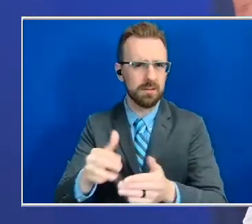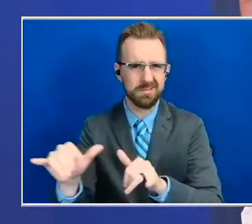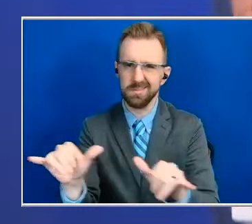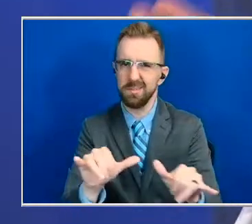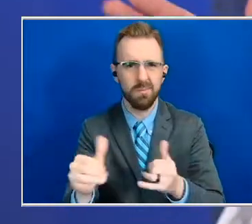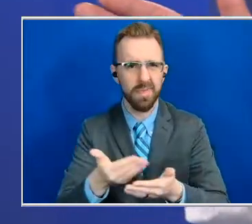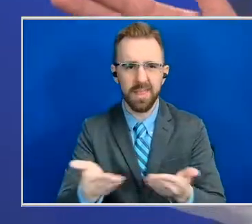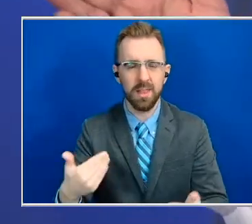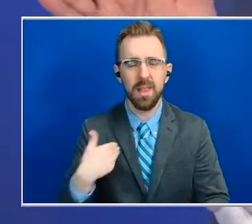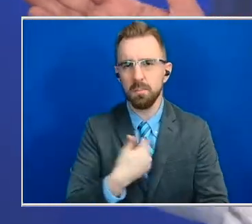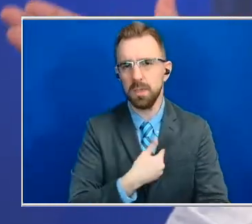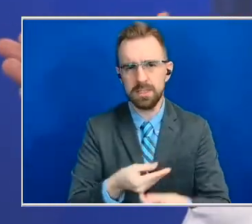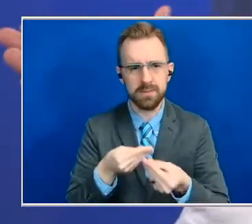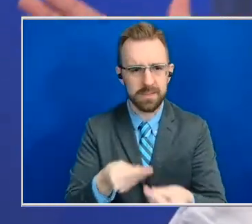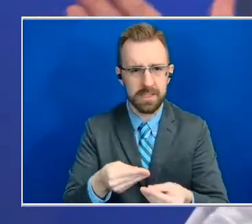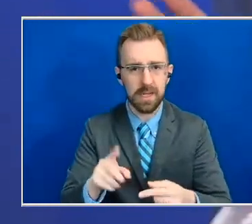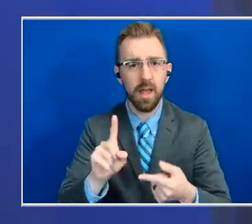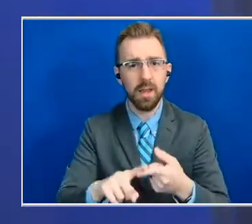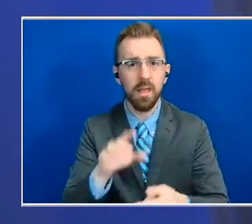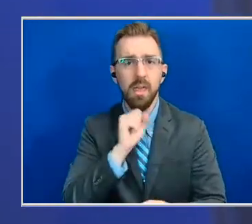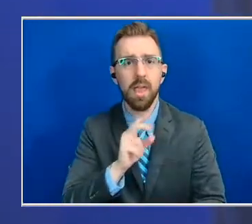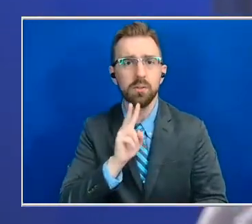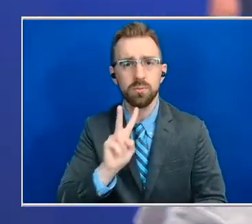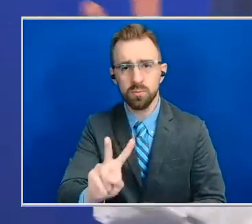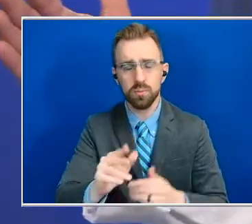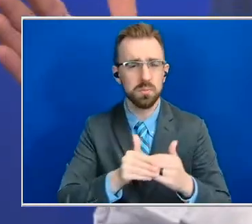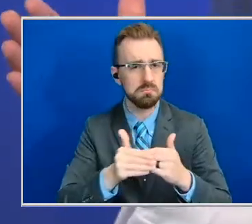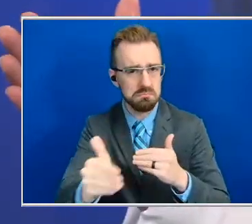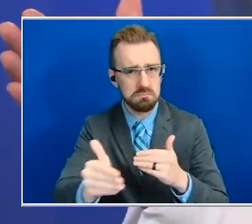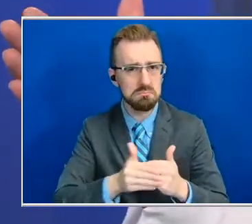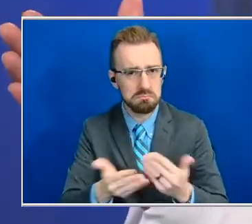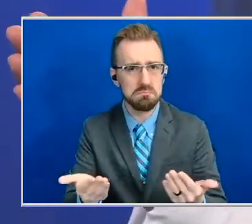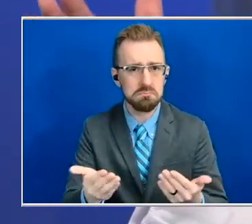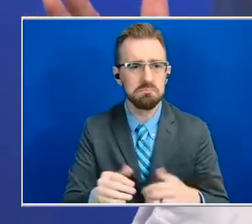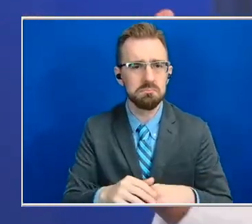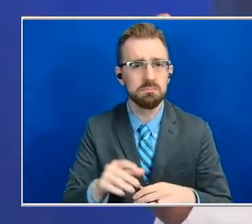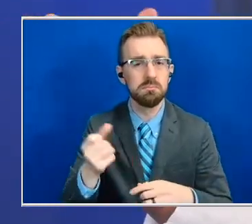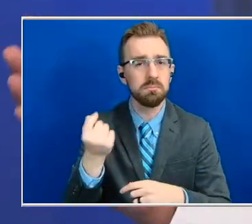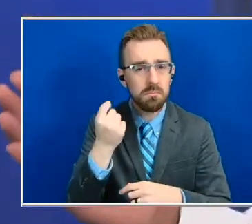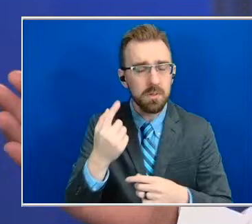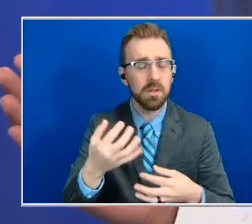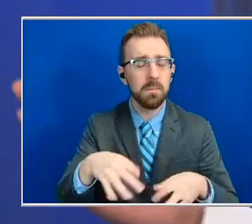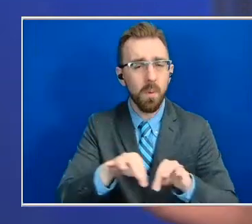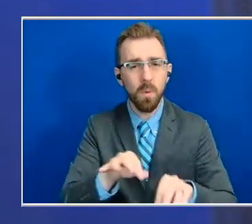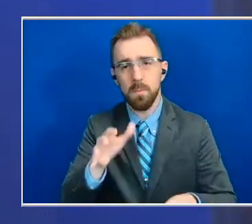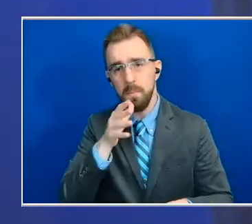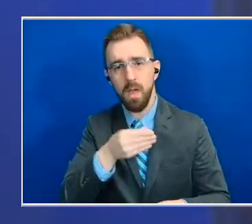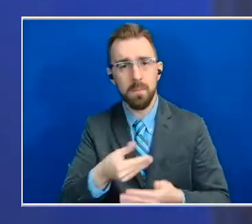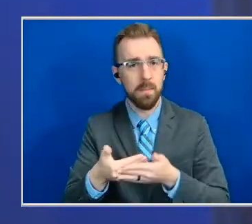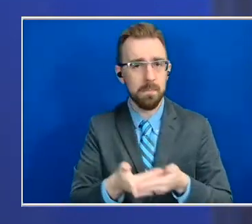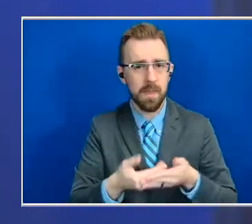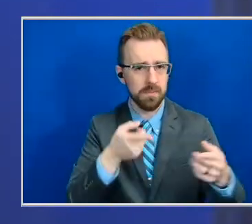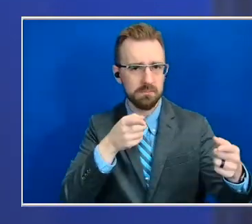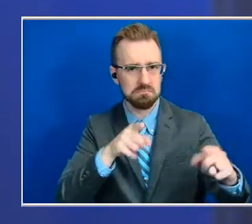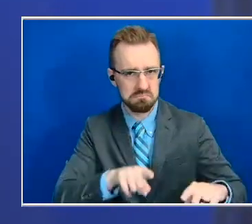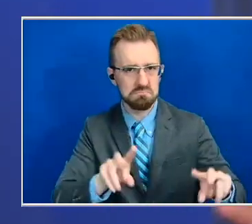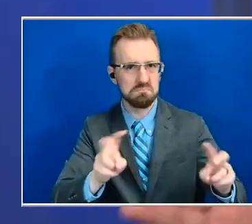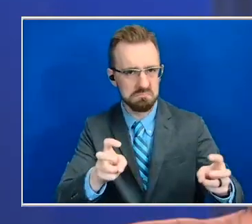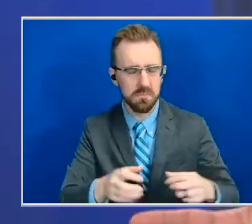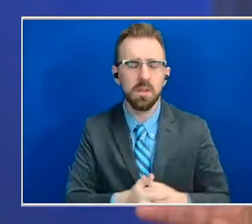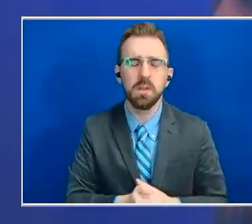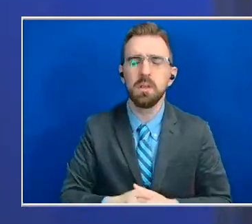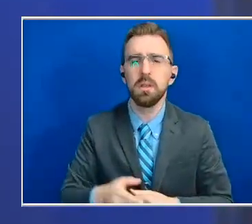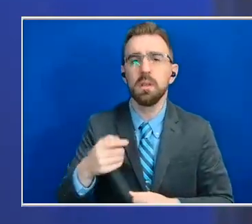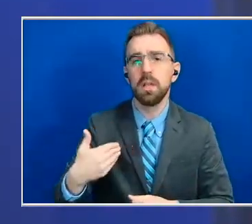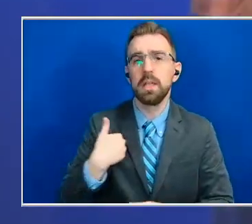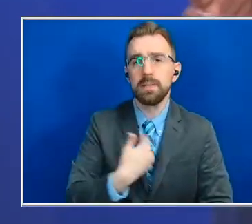breastfeeding until 2 years or beyond, as long as mutually decided by the mother and baby, and exclusive breastfeeding for the first 6